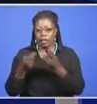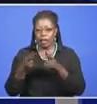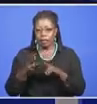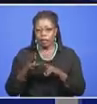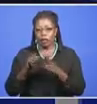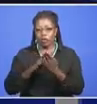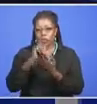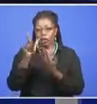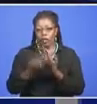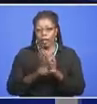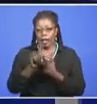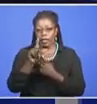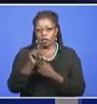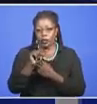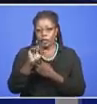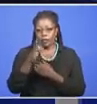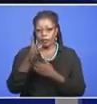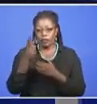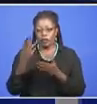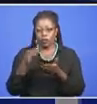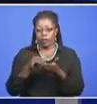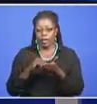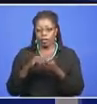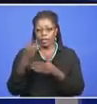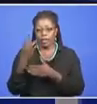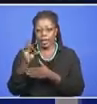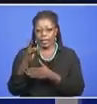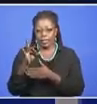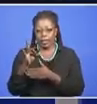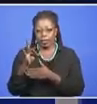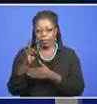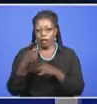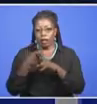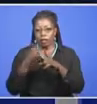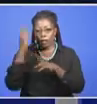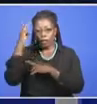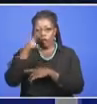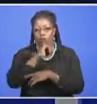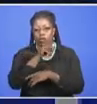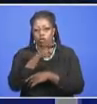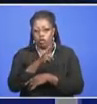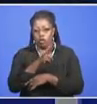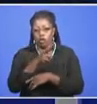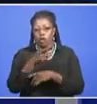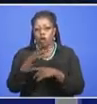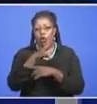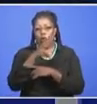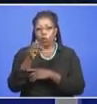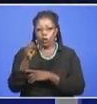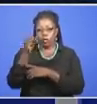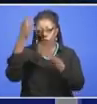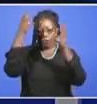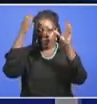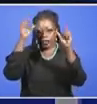on July 25, 2018. He replaces Bertram Murray Jr., who served as president from